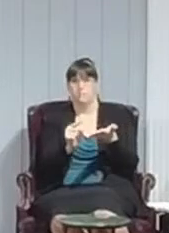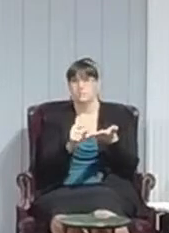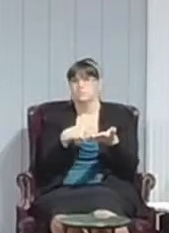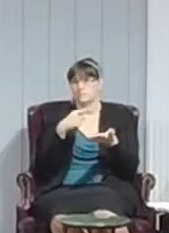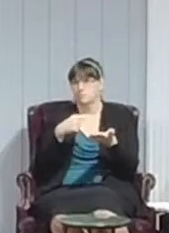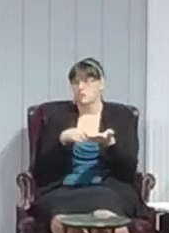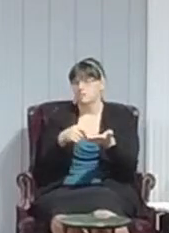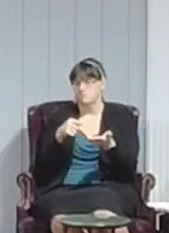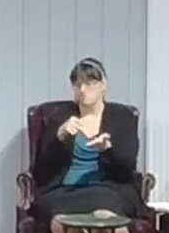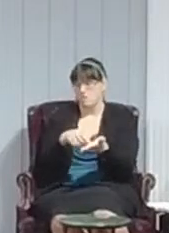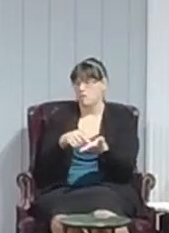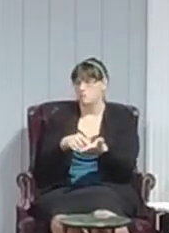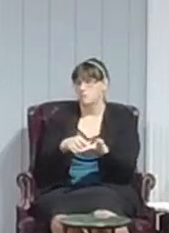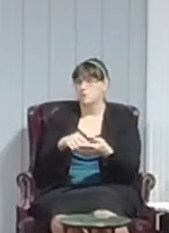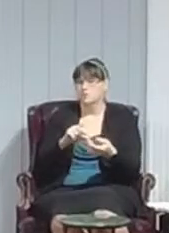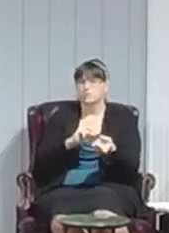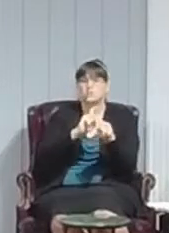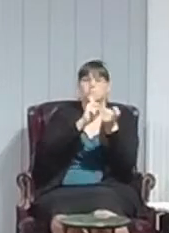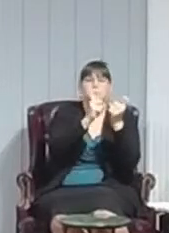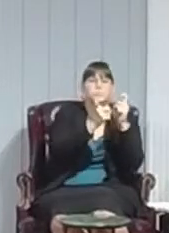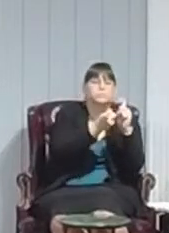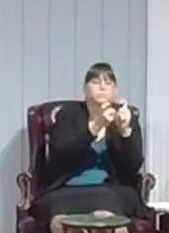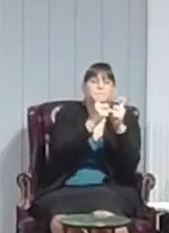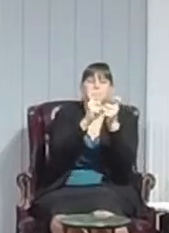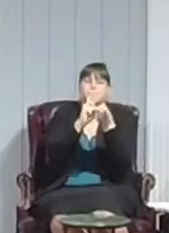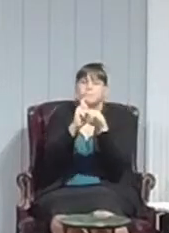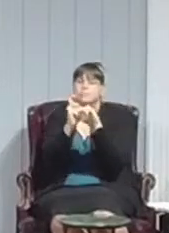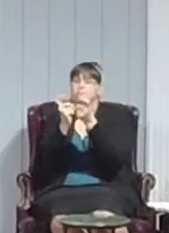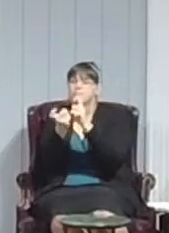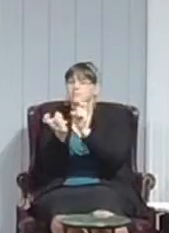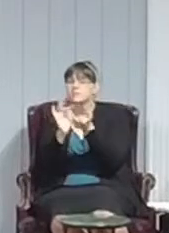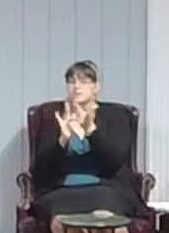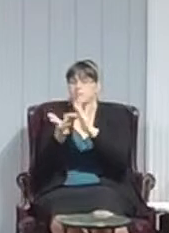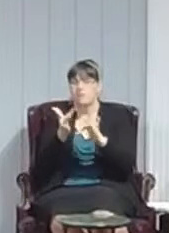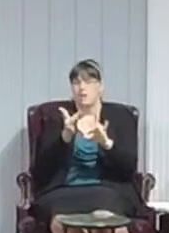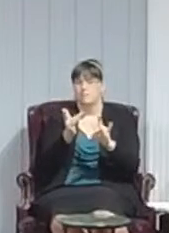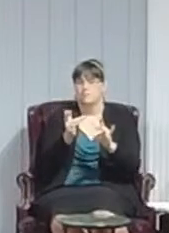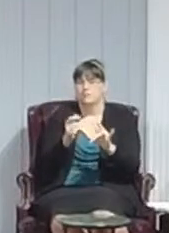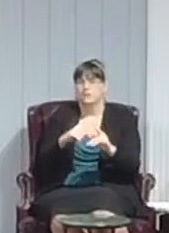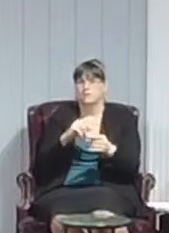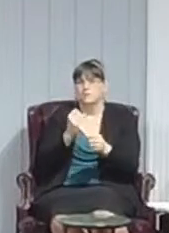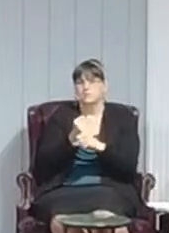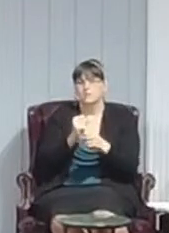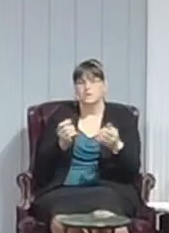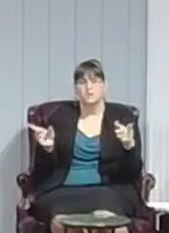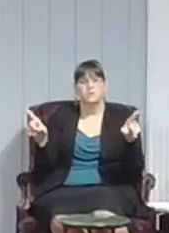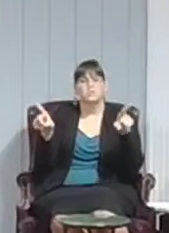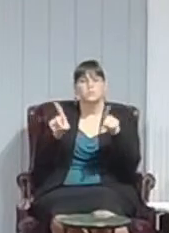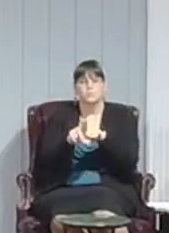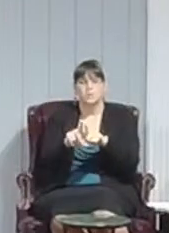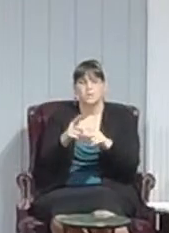the rest of the Bible to make it sound like it agrees with what you think you see in that verse.